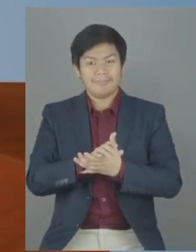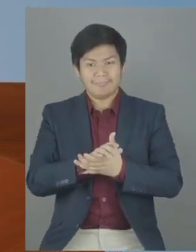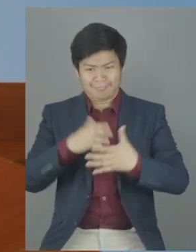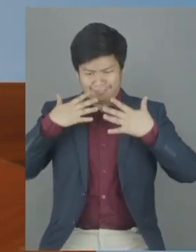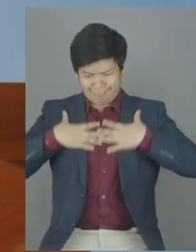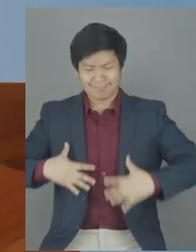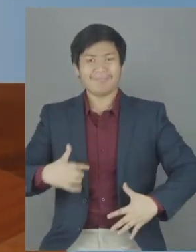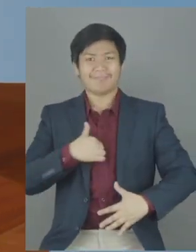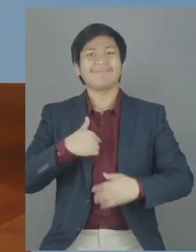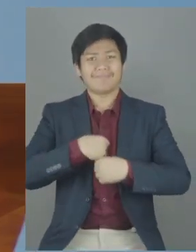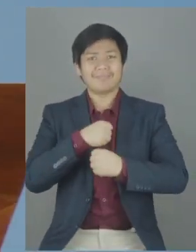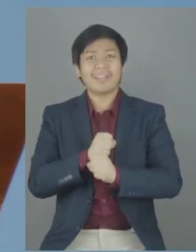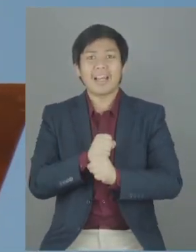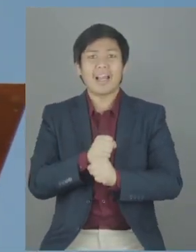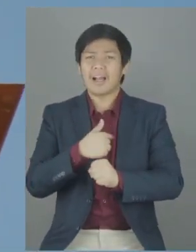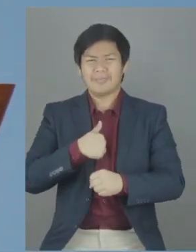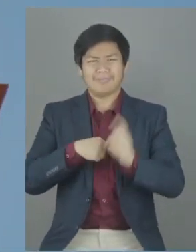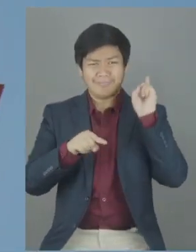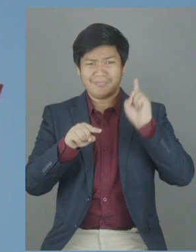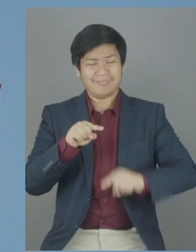Okay. So